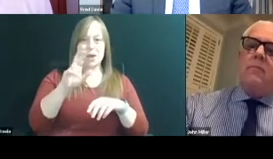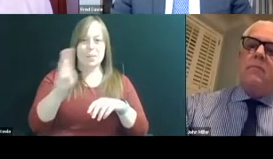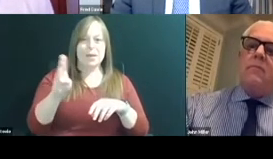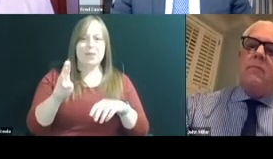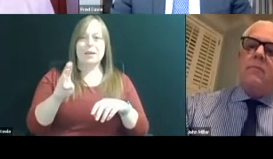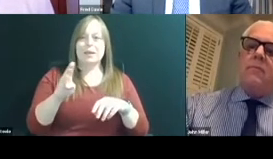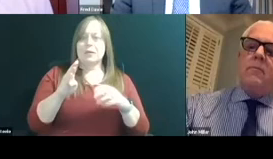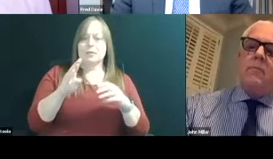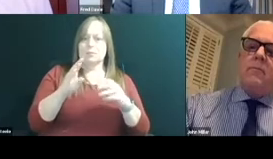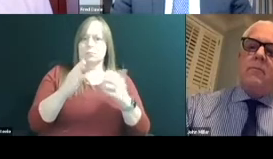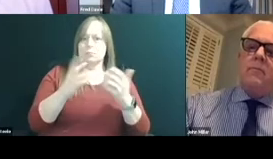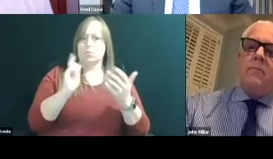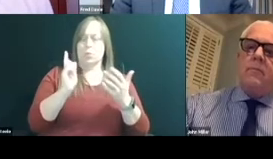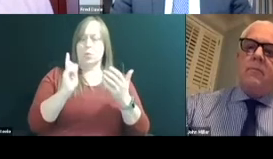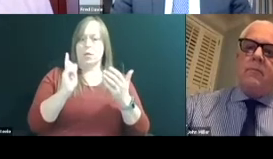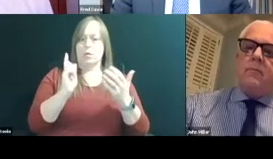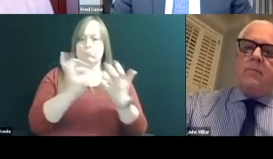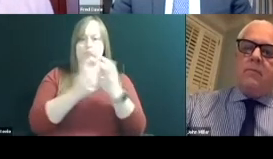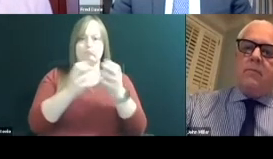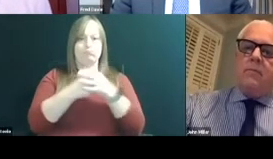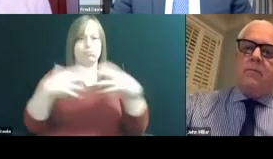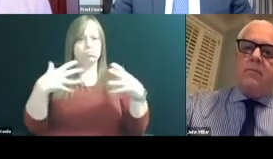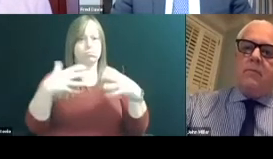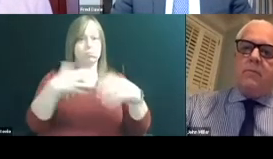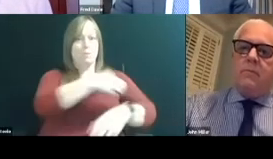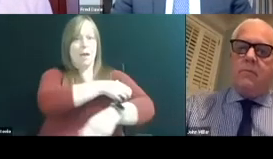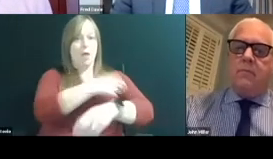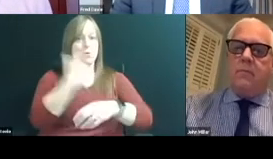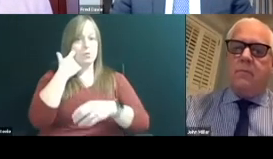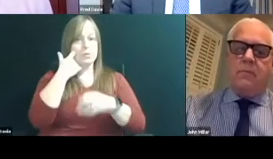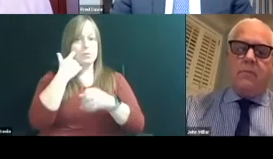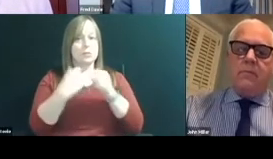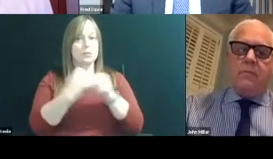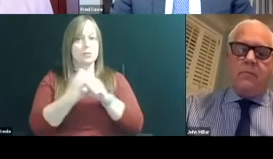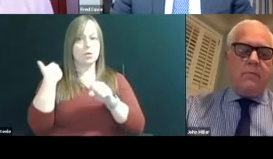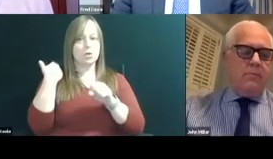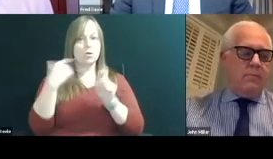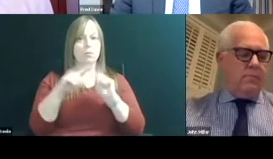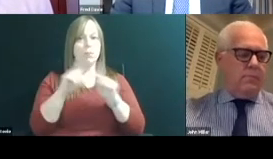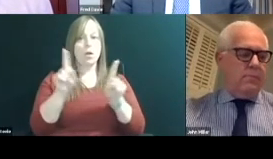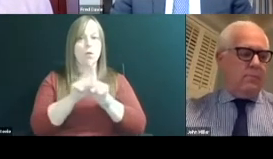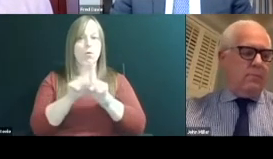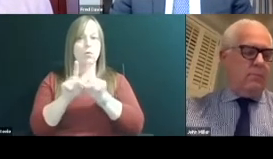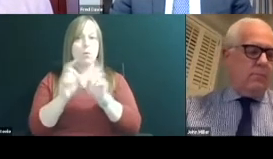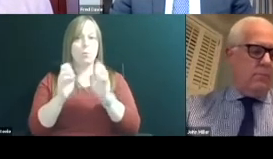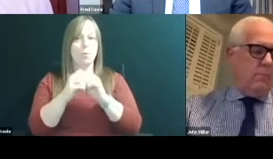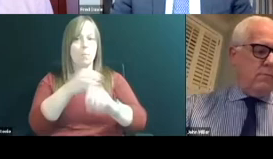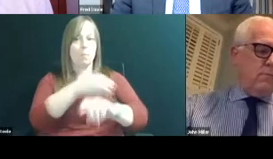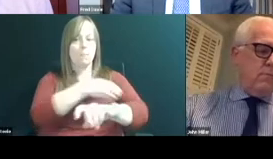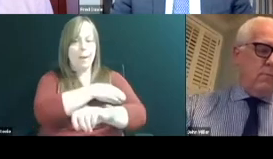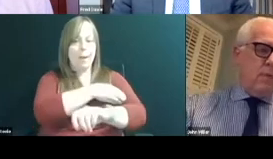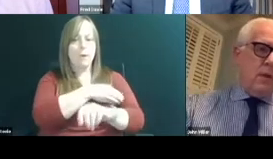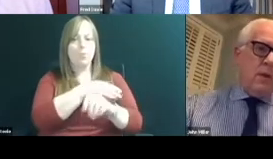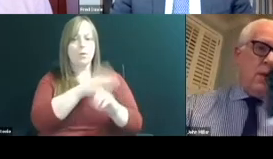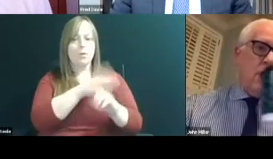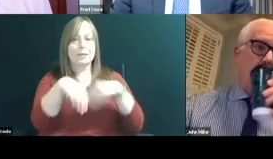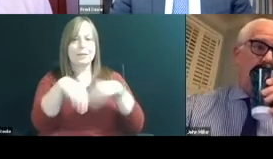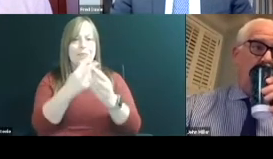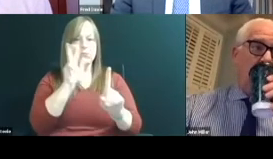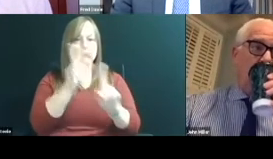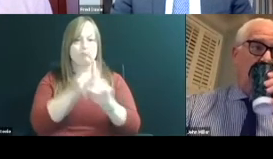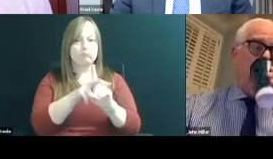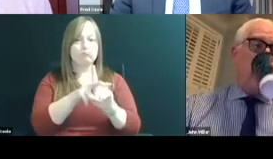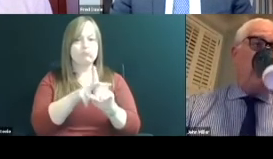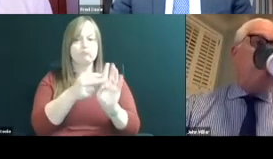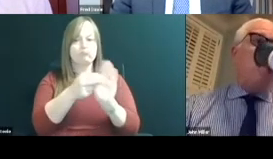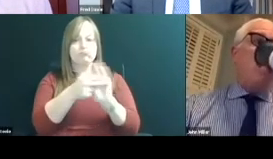its, there's been an expansion of its powers in recent years, but there's also more powers that are being given to you. There's more